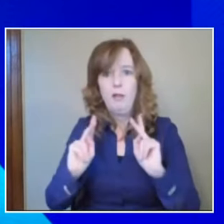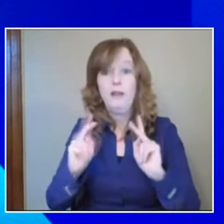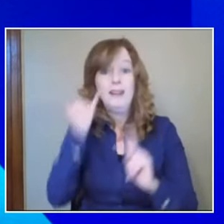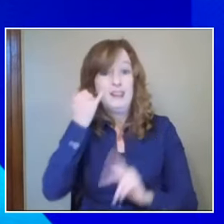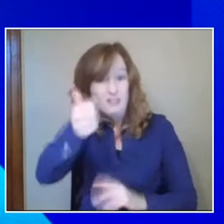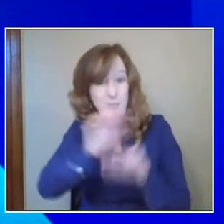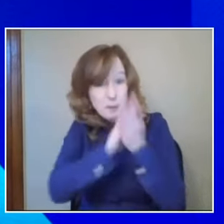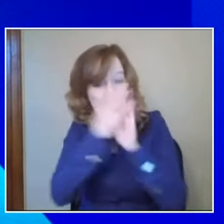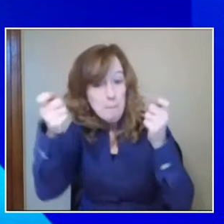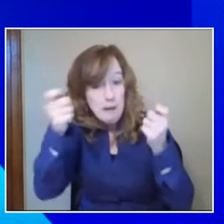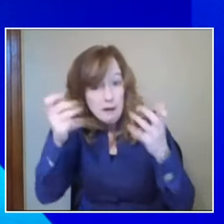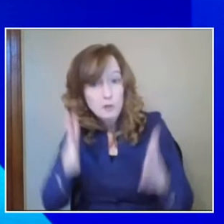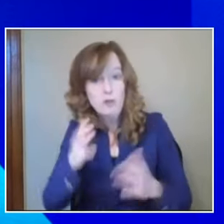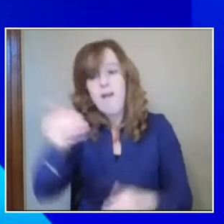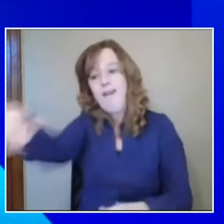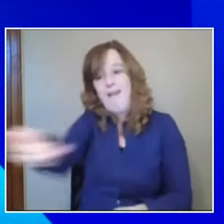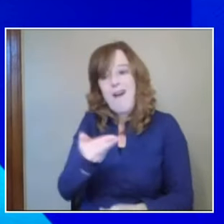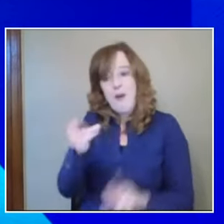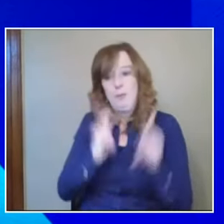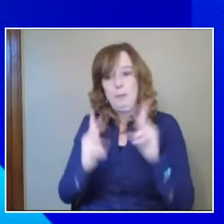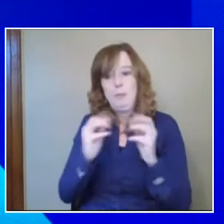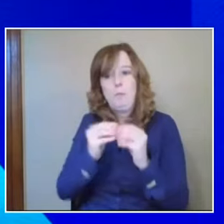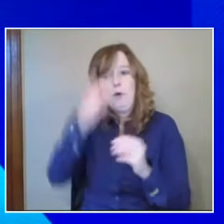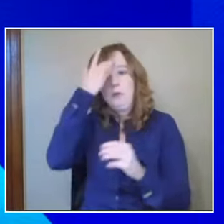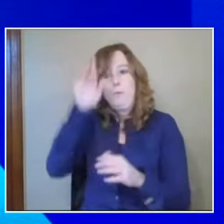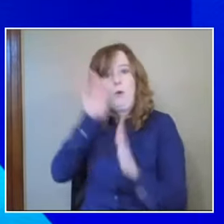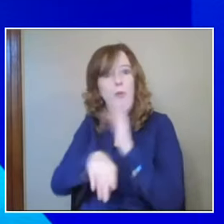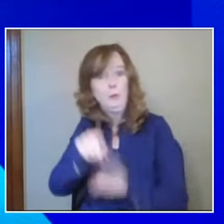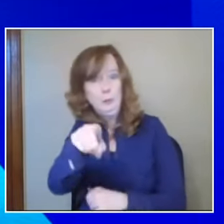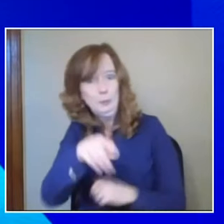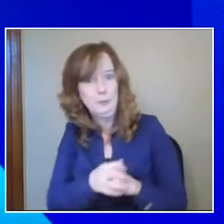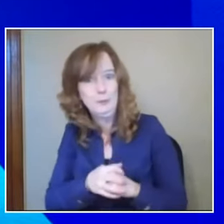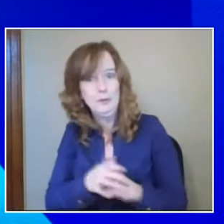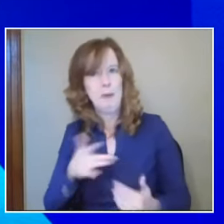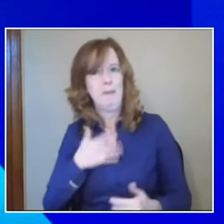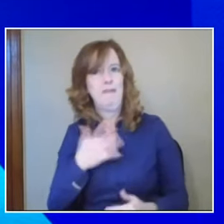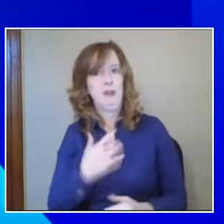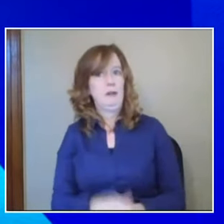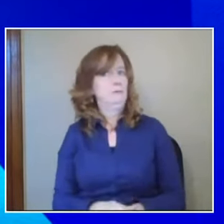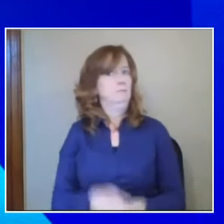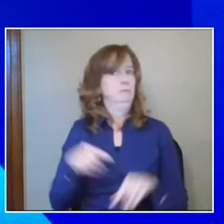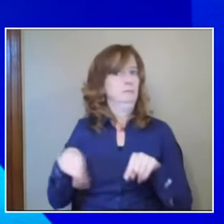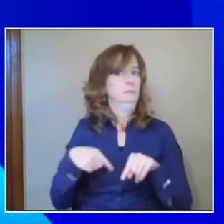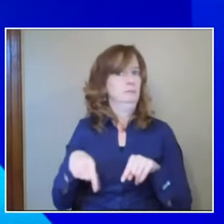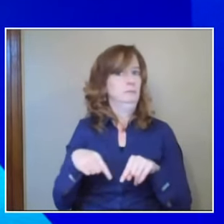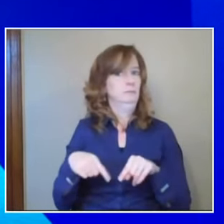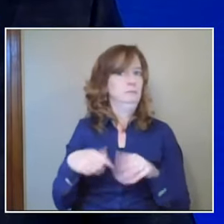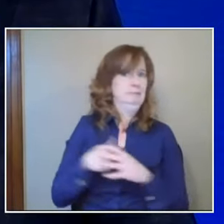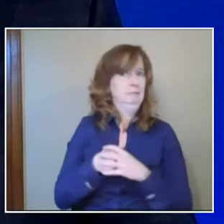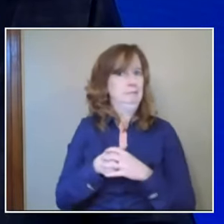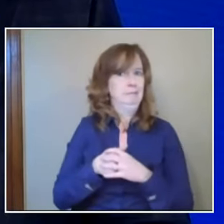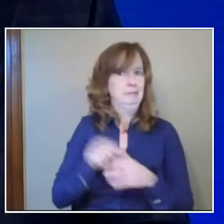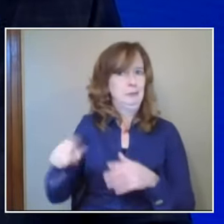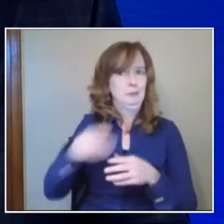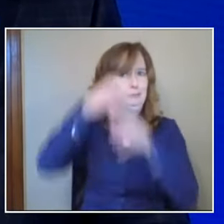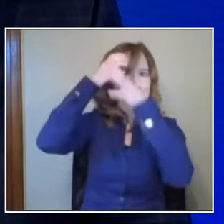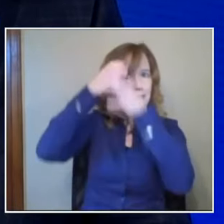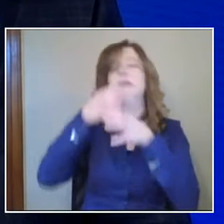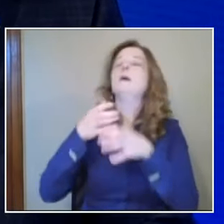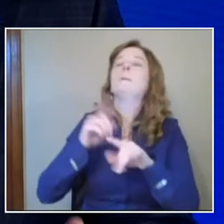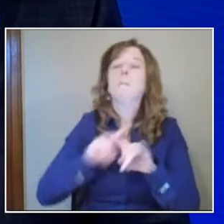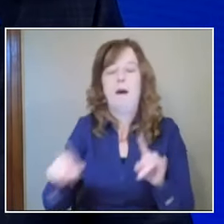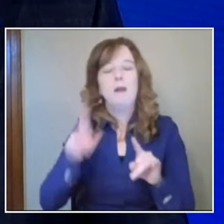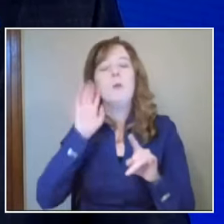you. You might feel threatened in that moment, but I'll guarantee you'll be more successful as a result. The second